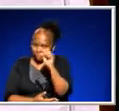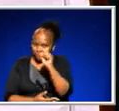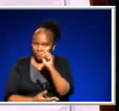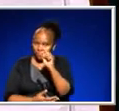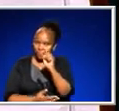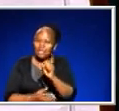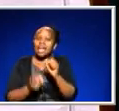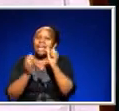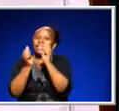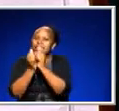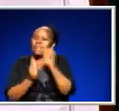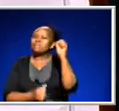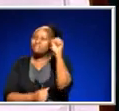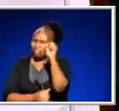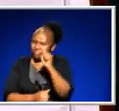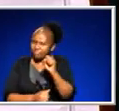10s,